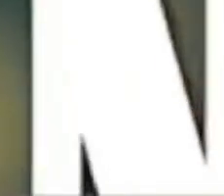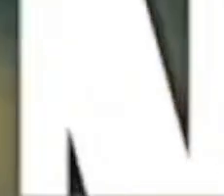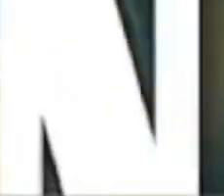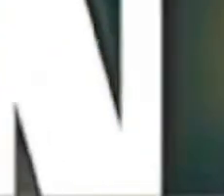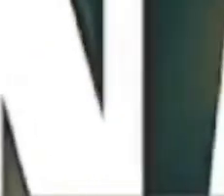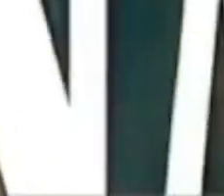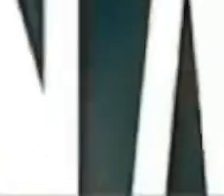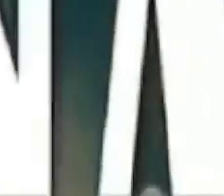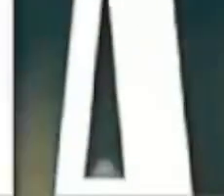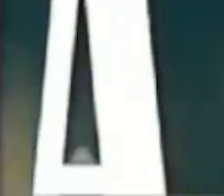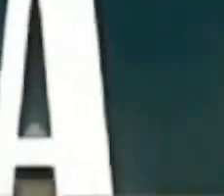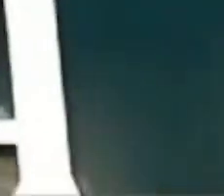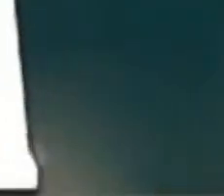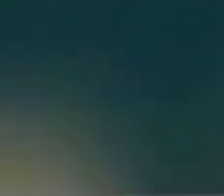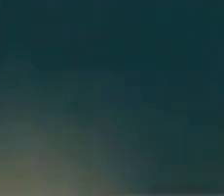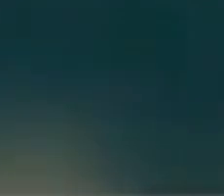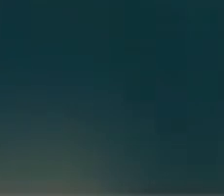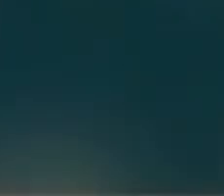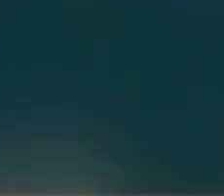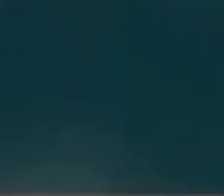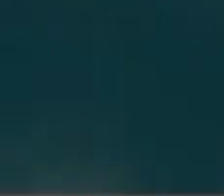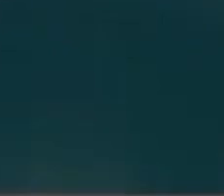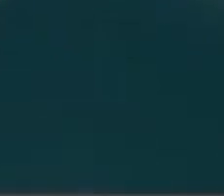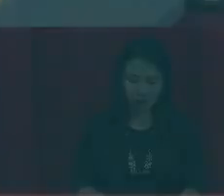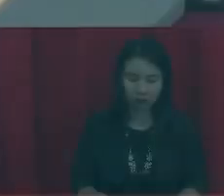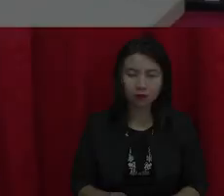by Pastor Gil Lareda.